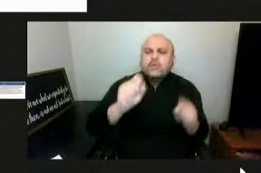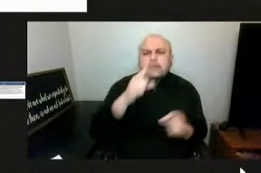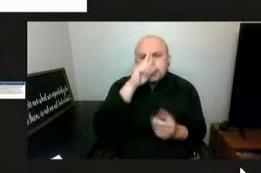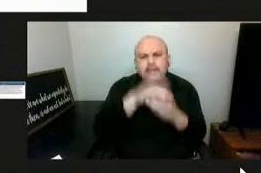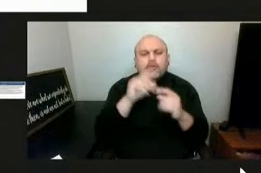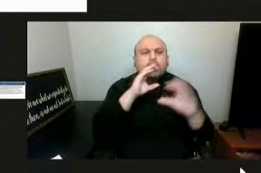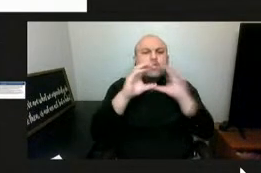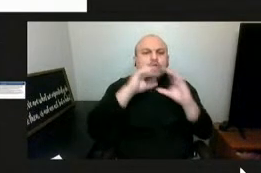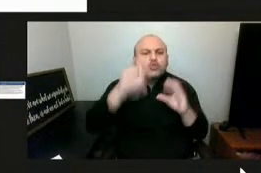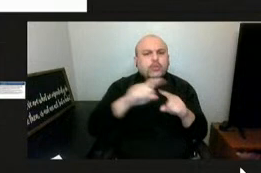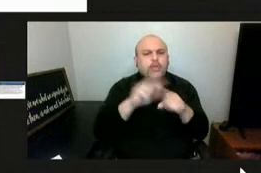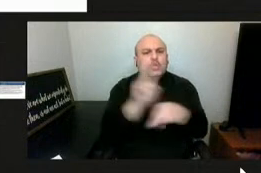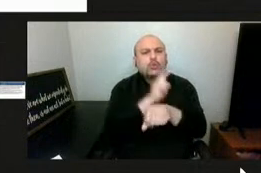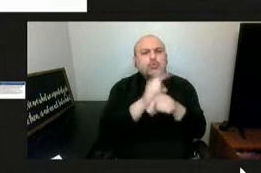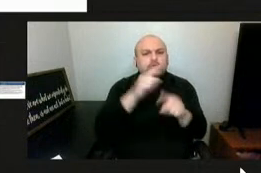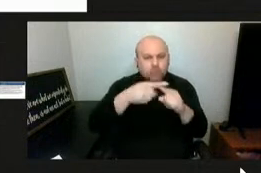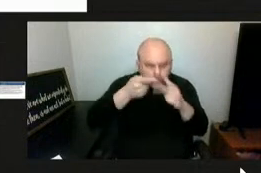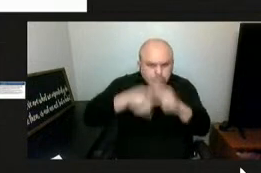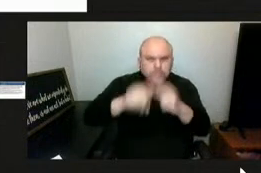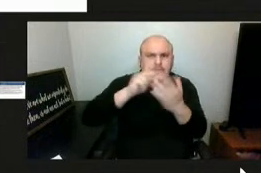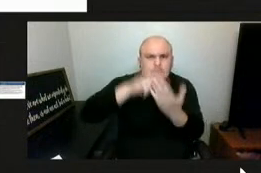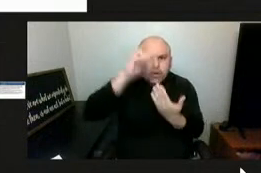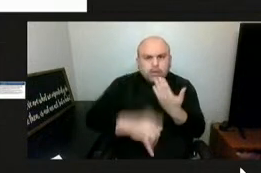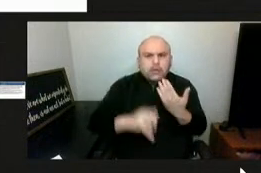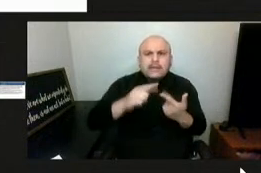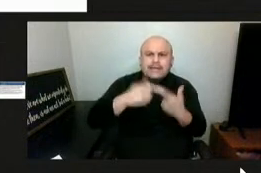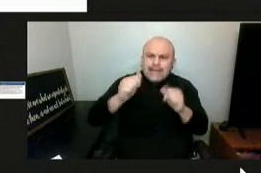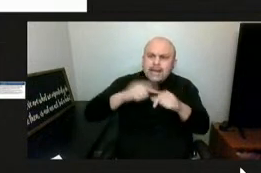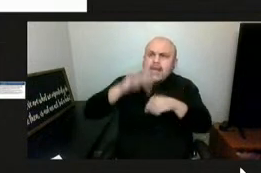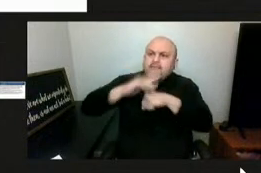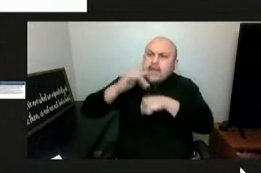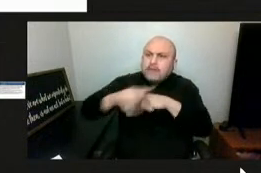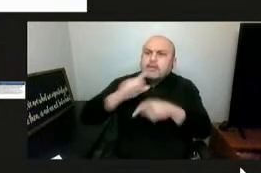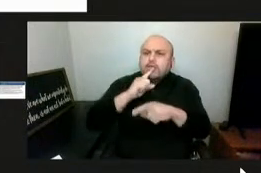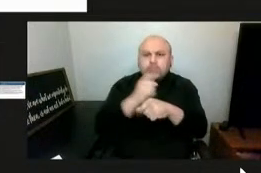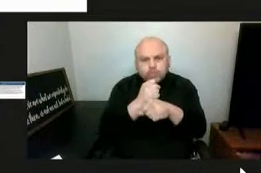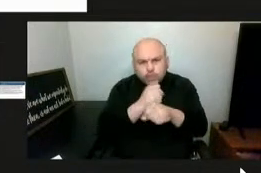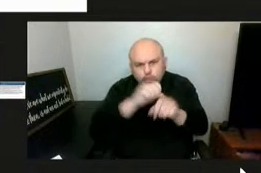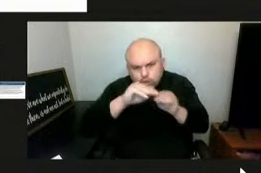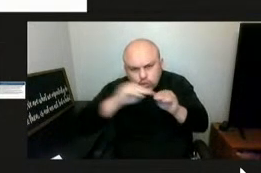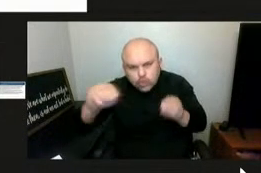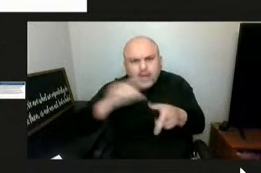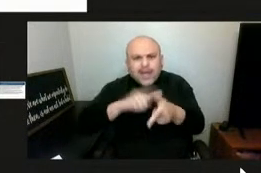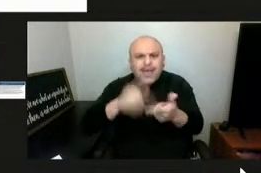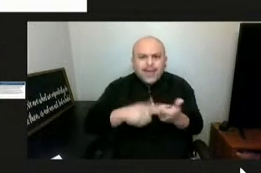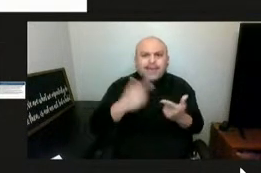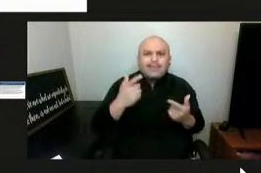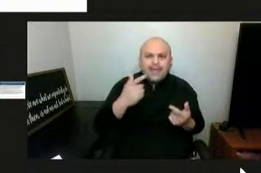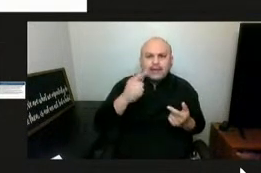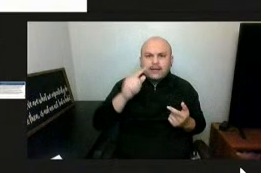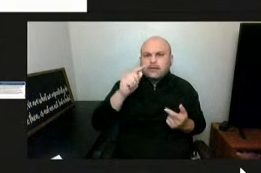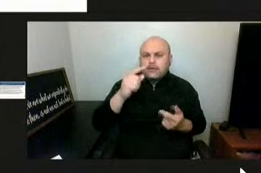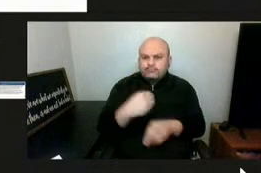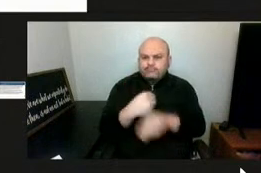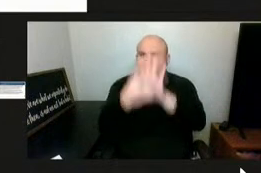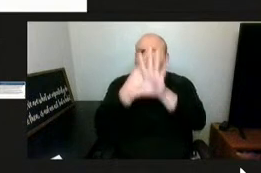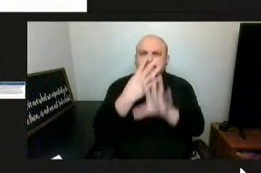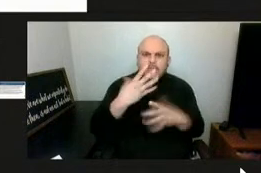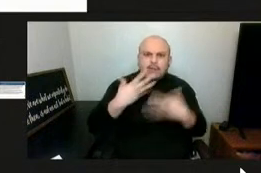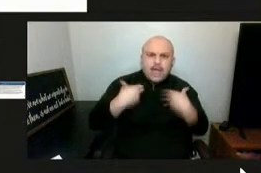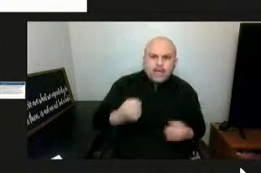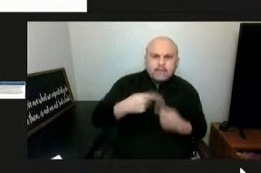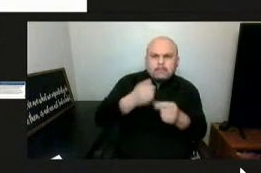utilized to launch a campaign around the availability, security, and quality of telehealth and its connection to the importance of accessing mental